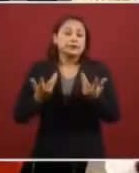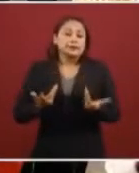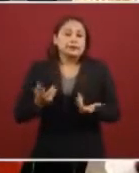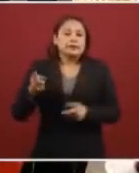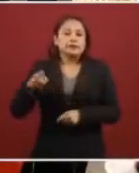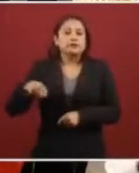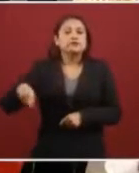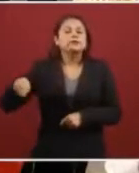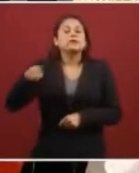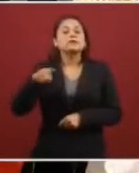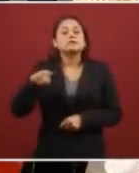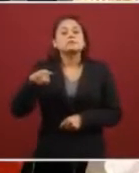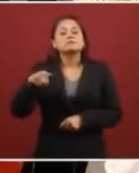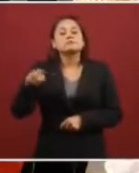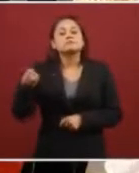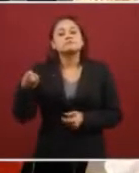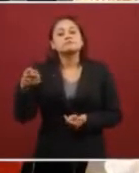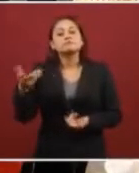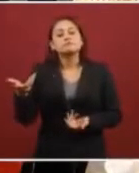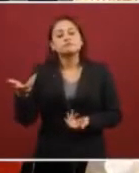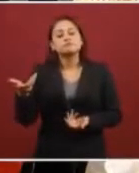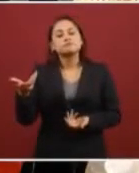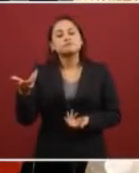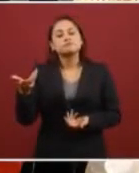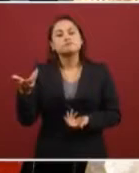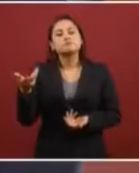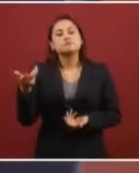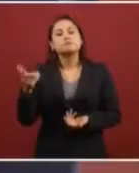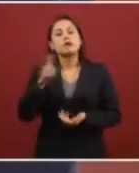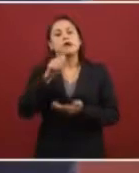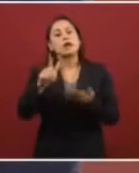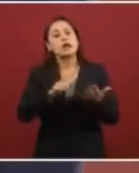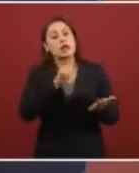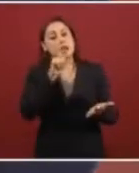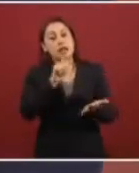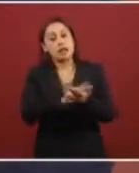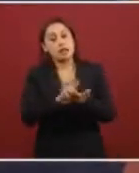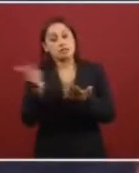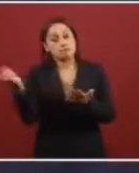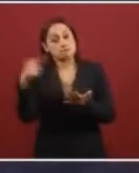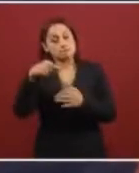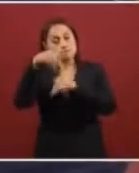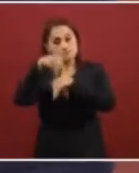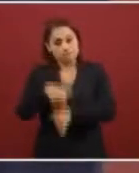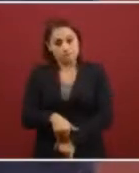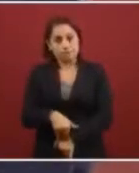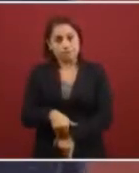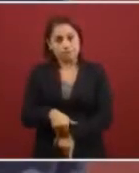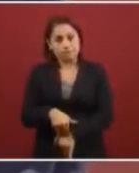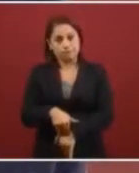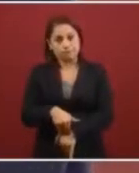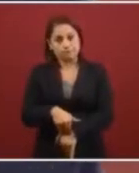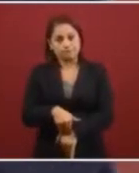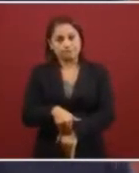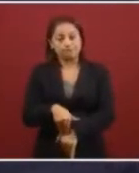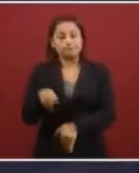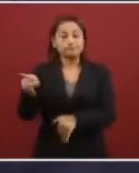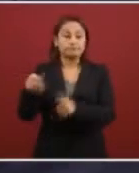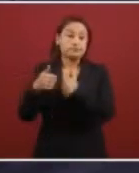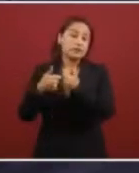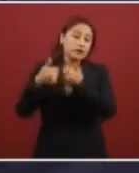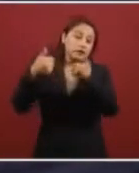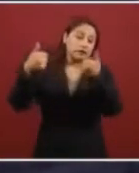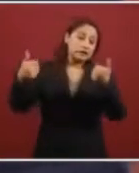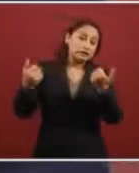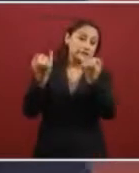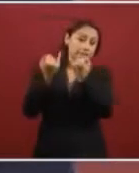de conformidad con la ley they need to act in conformity con with the law autonomía. And